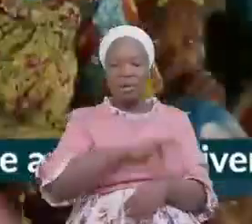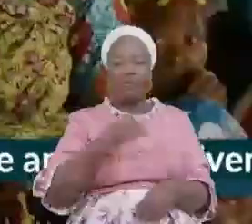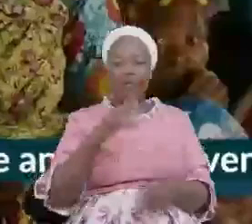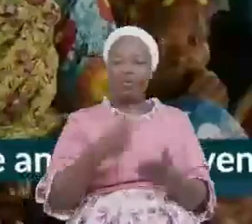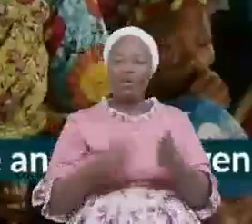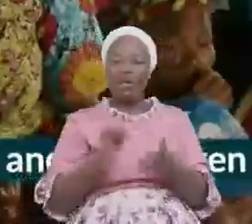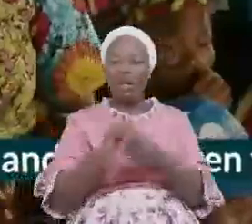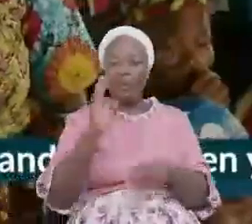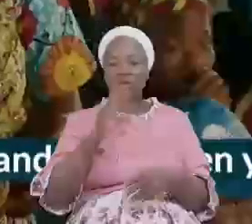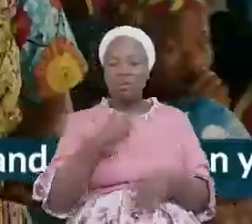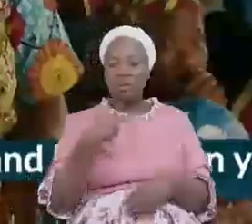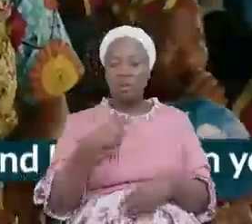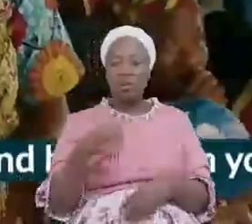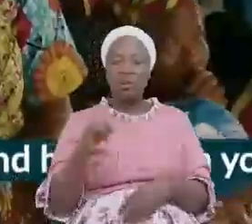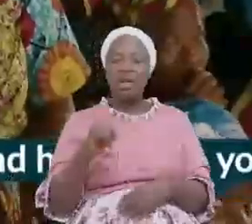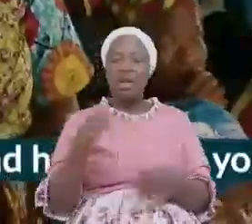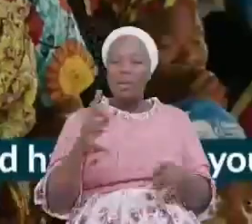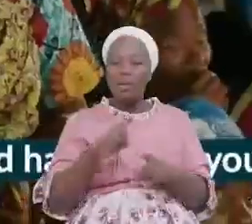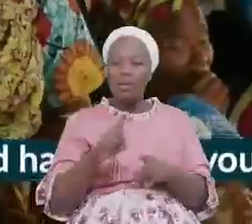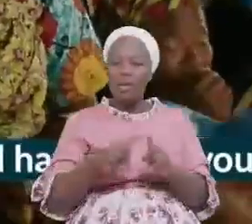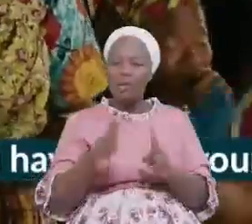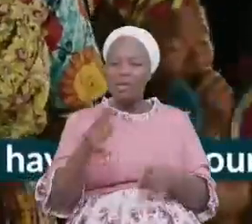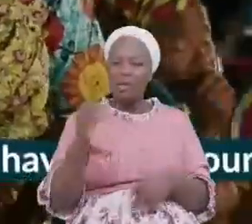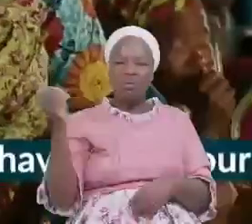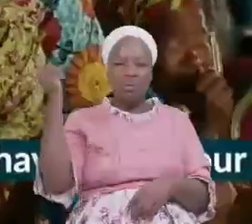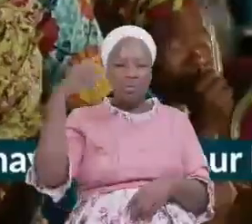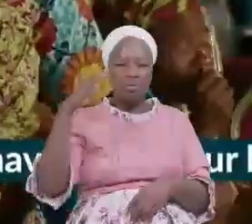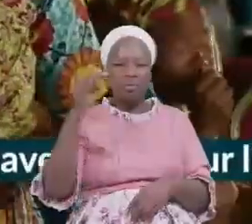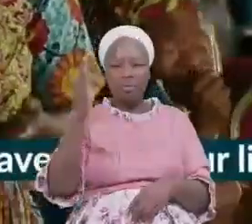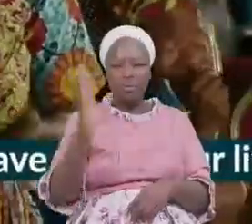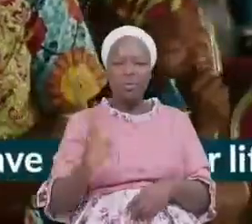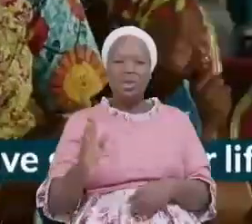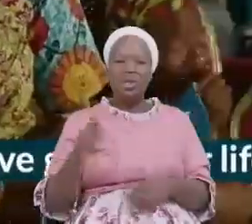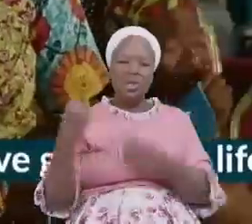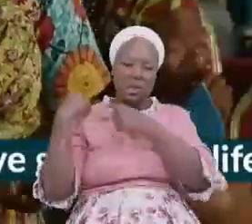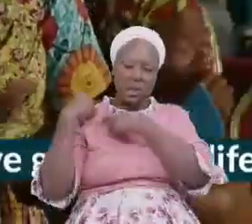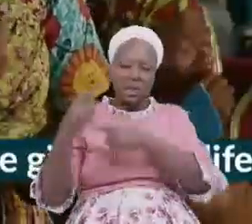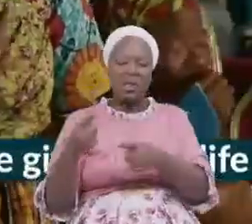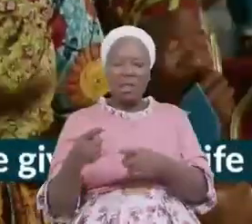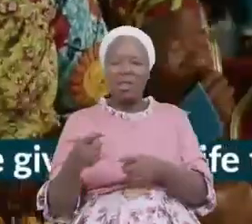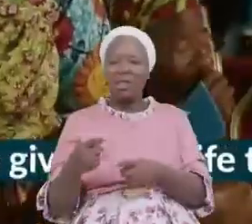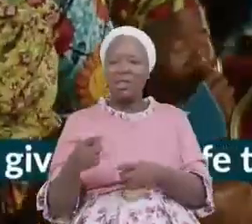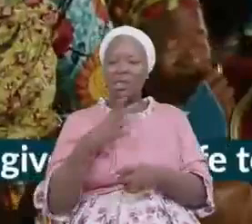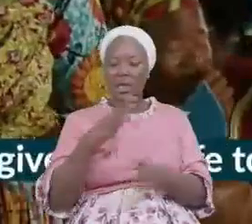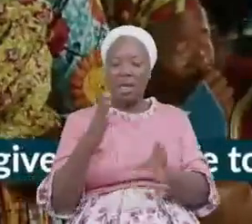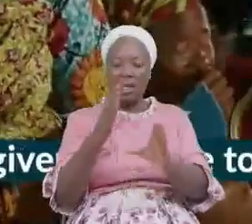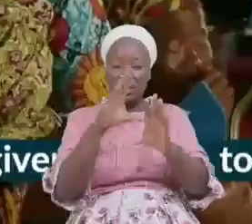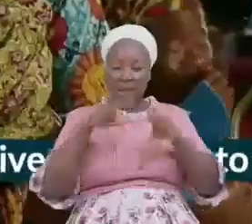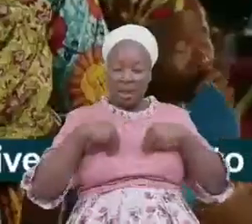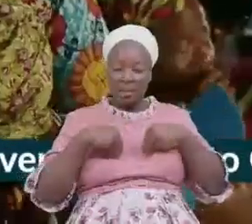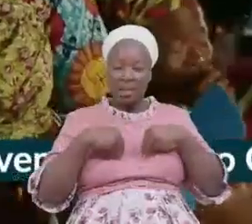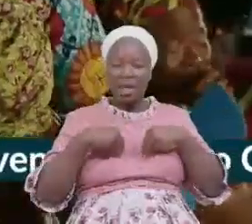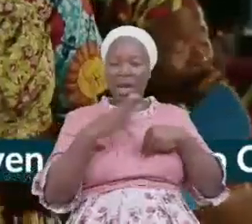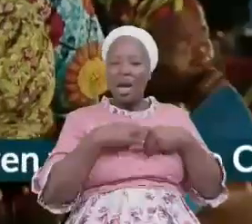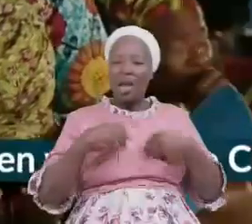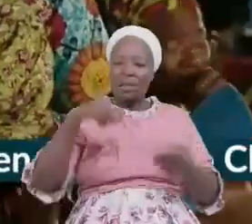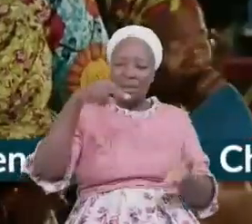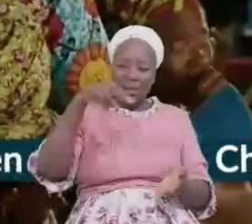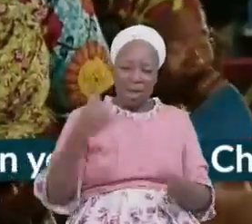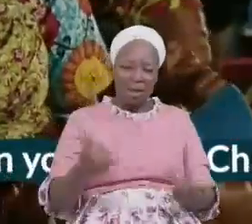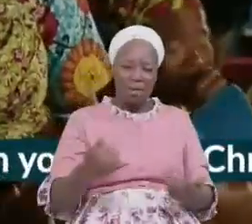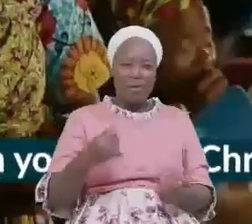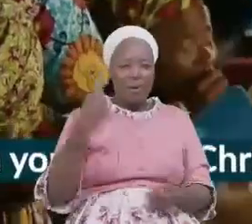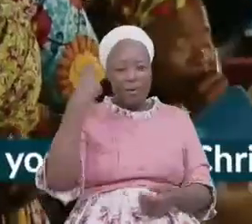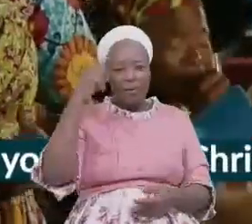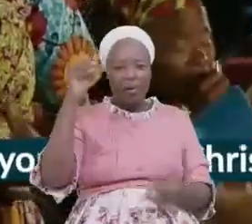But by the grace of God, since we followed and obeyed, here we stand for more than 40 years, we are still standing for